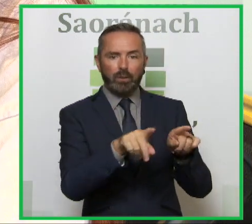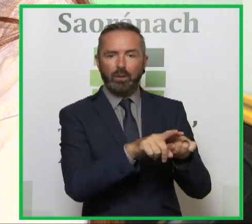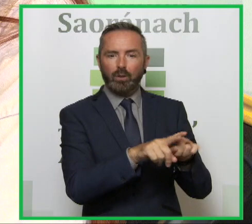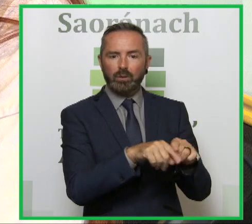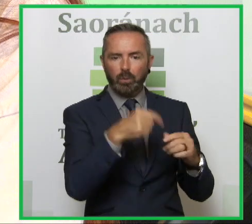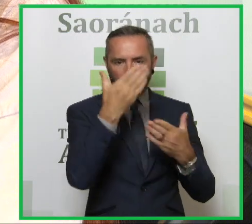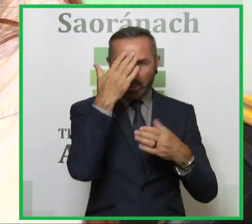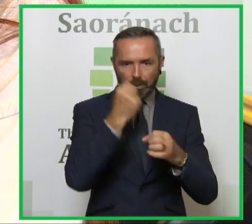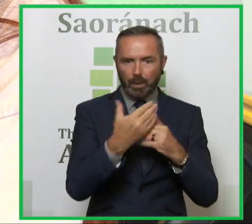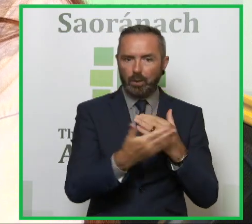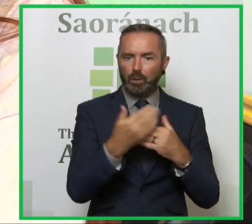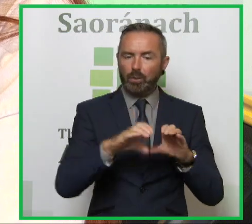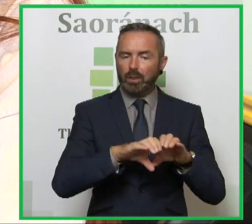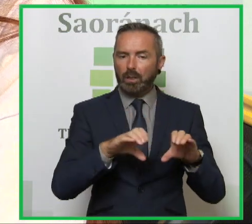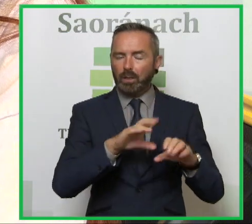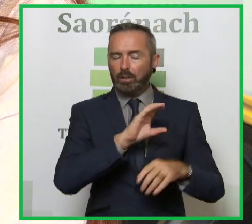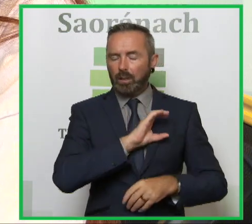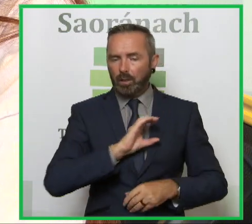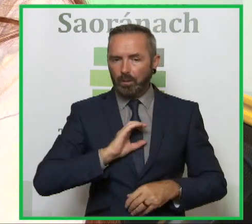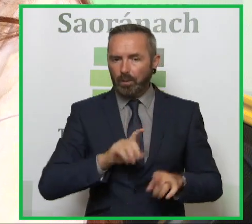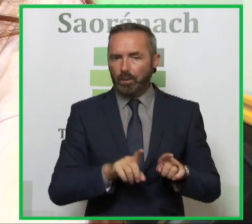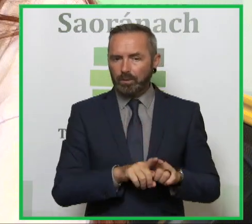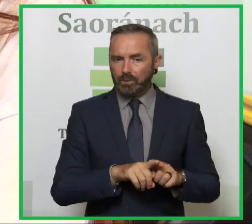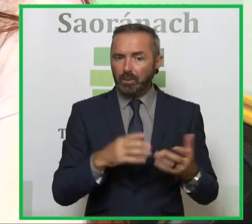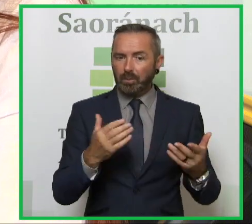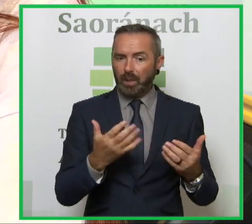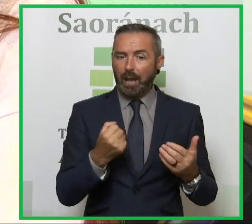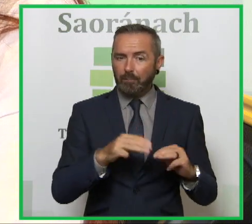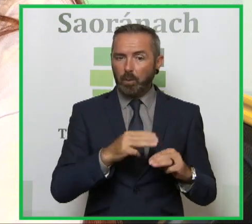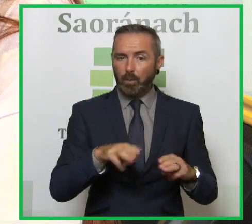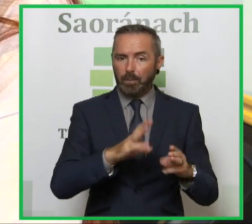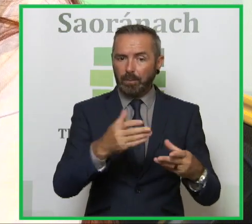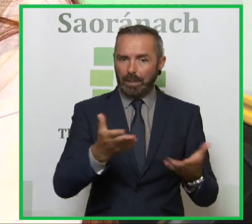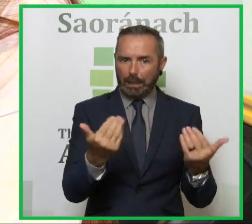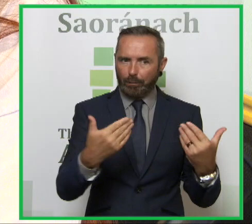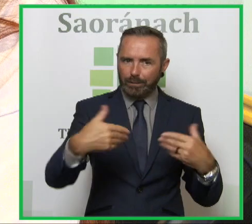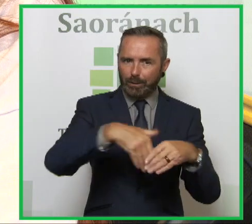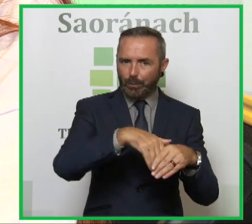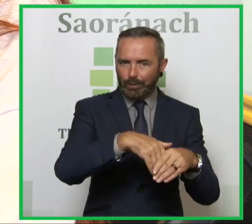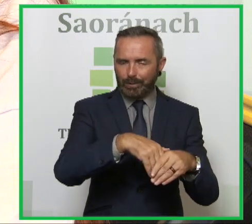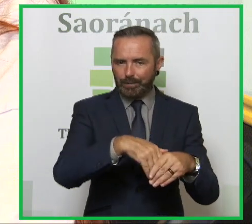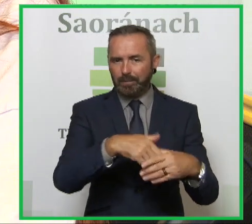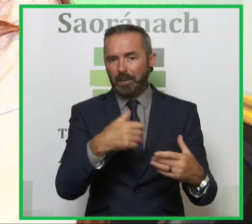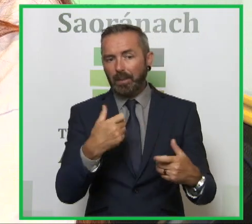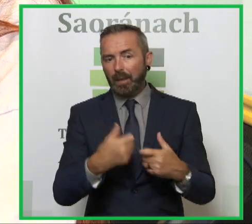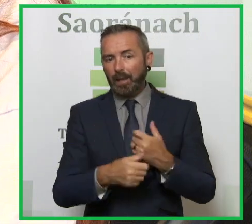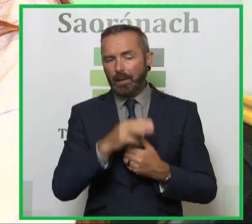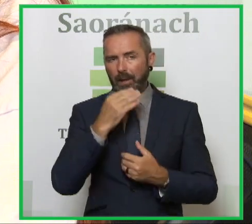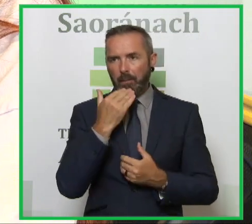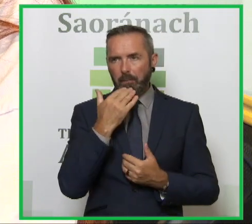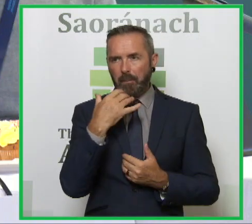the youth clubs and all that. So we got some more people to join them, and then we